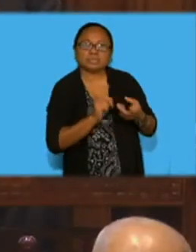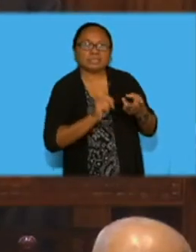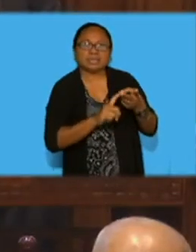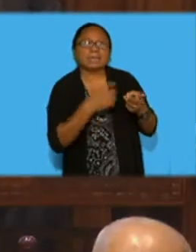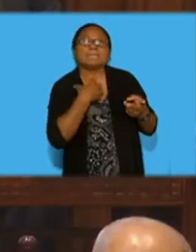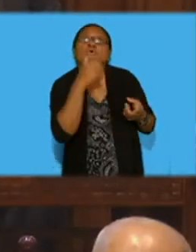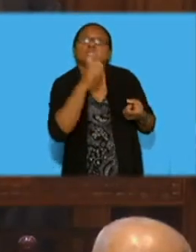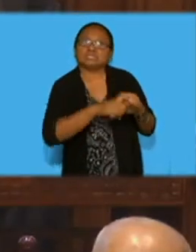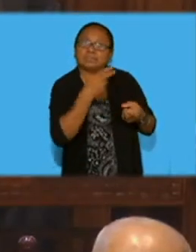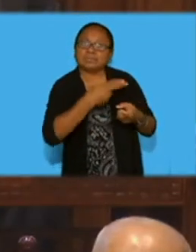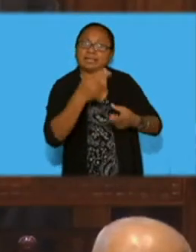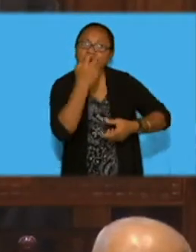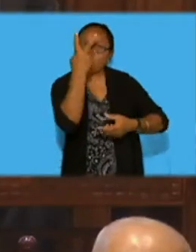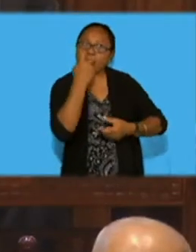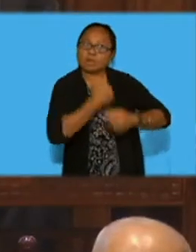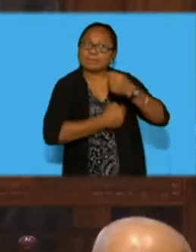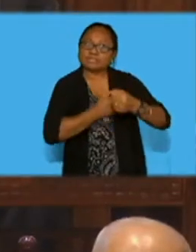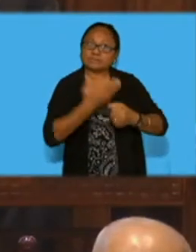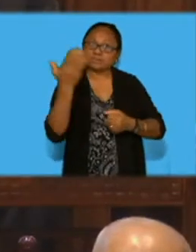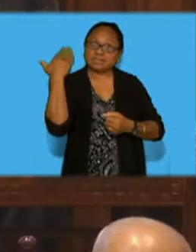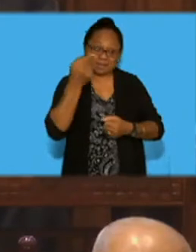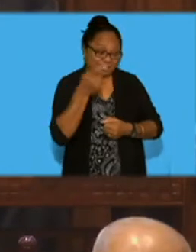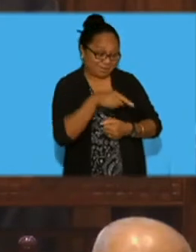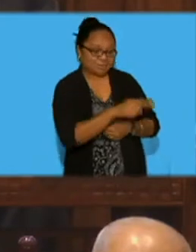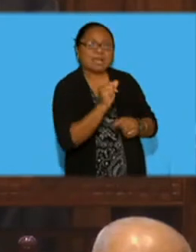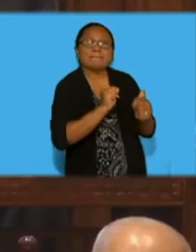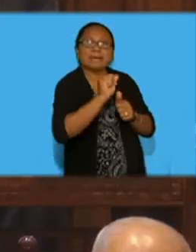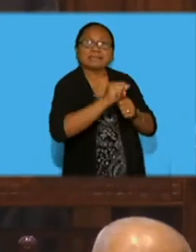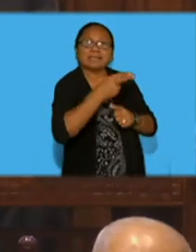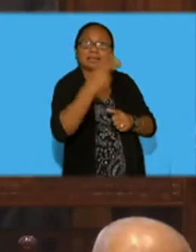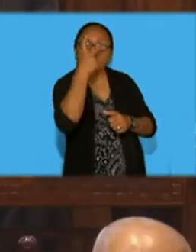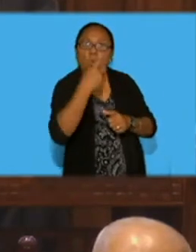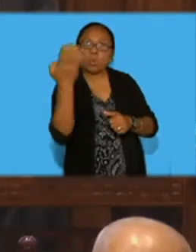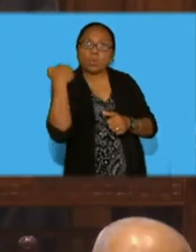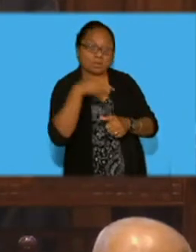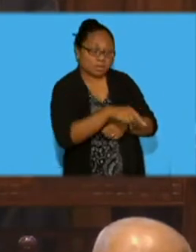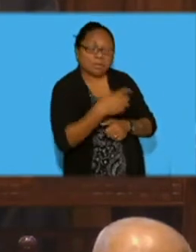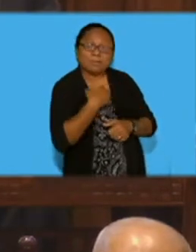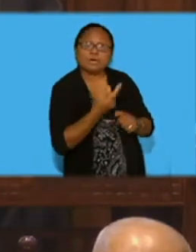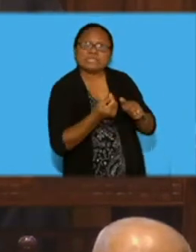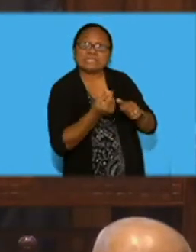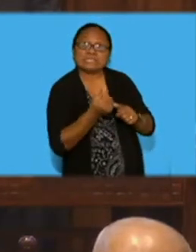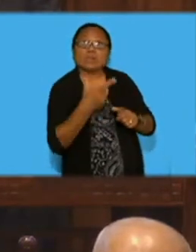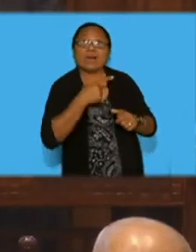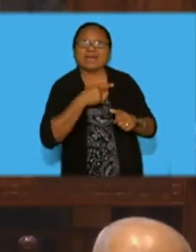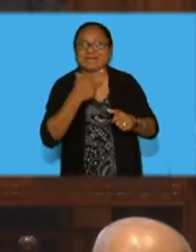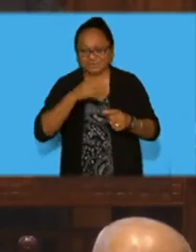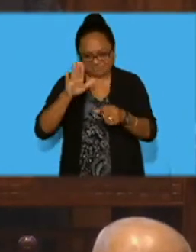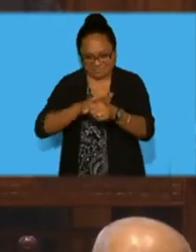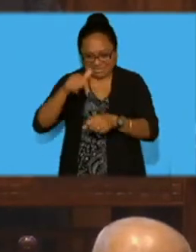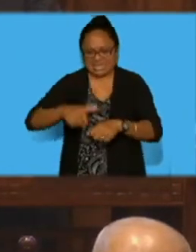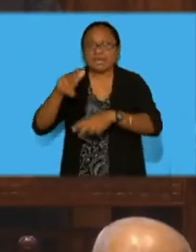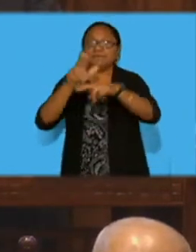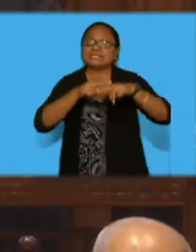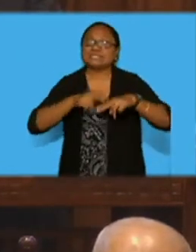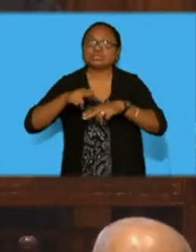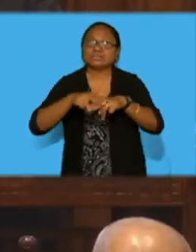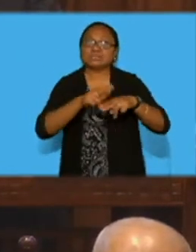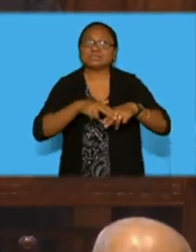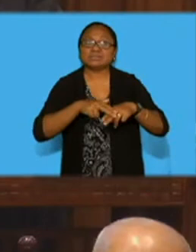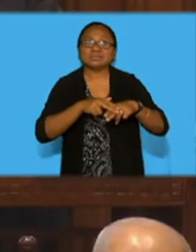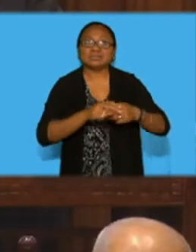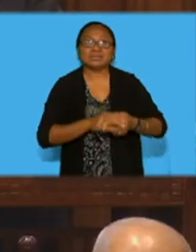device. It is technologically much superior, Madam Speaker, and it's accessible because it's available locally. Madam Speaker, there's enormous